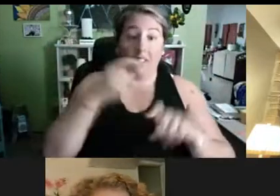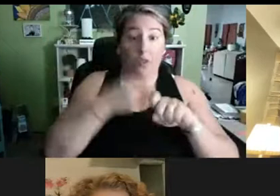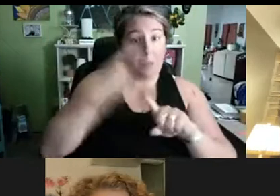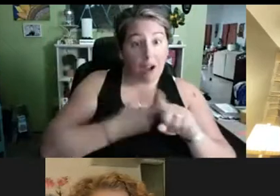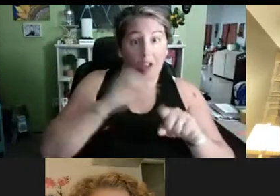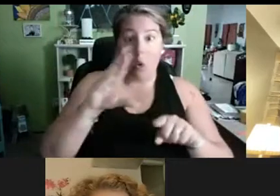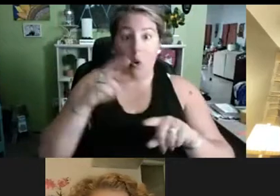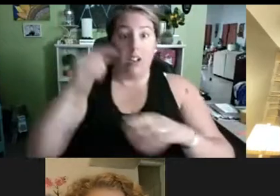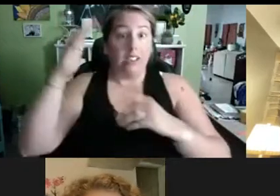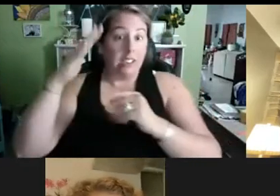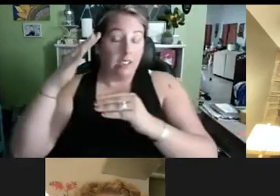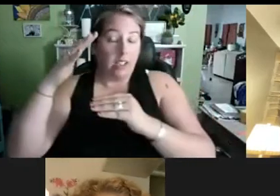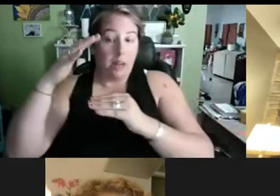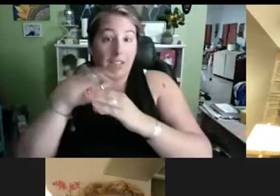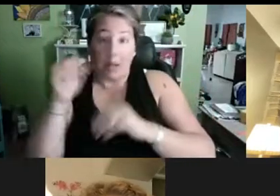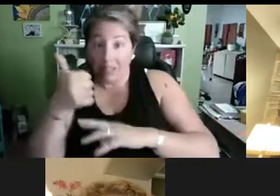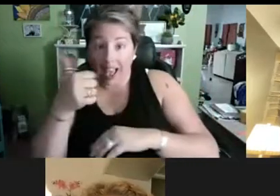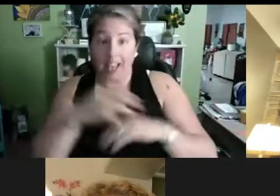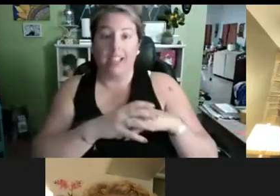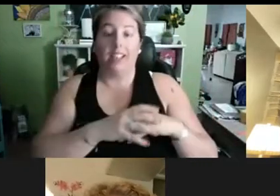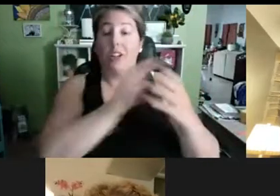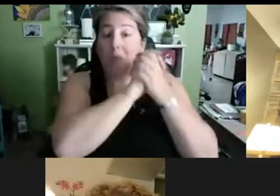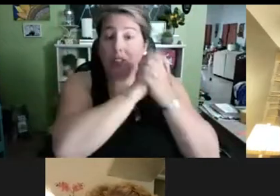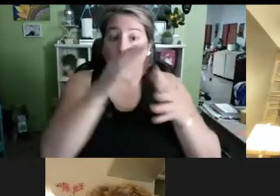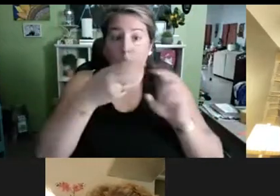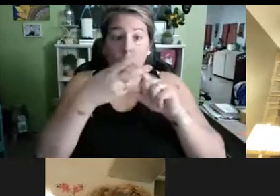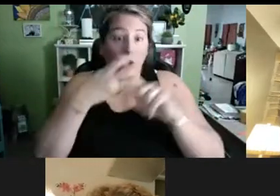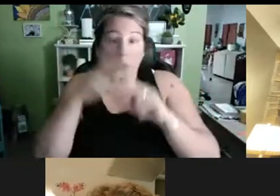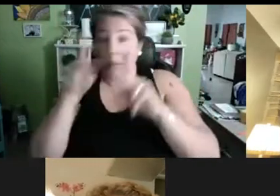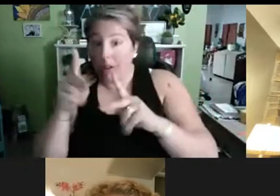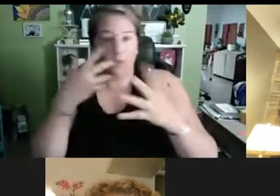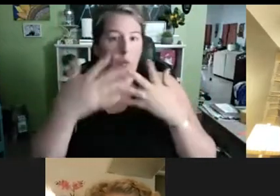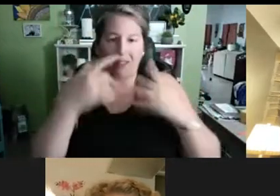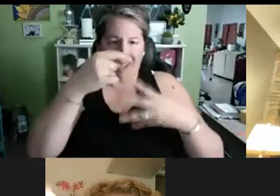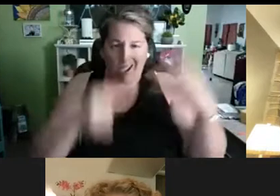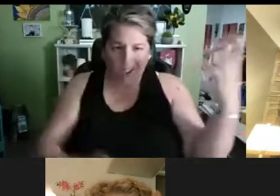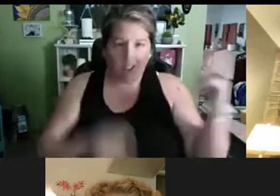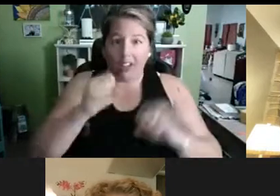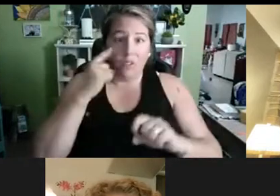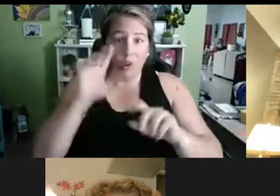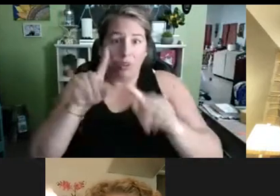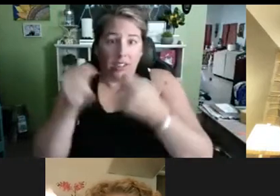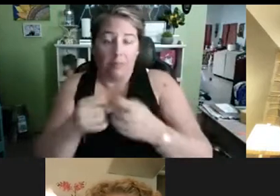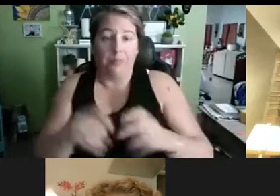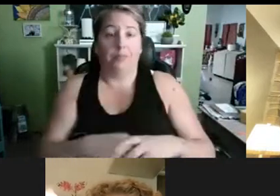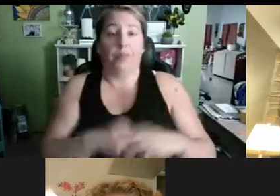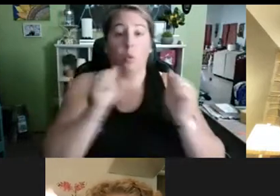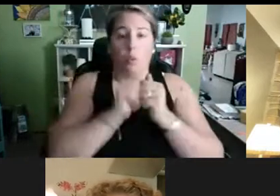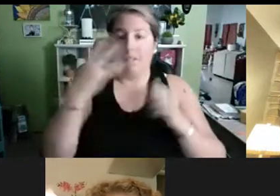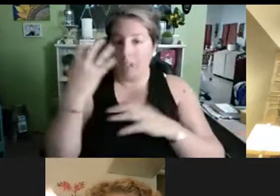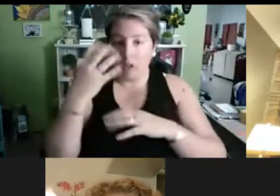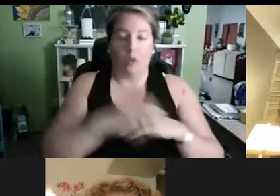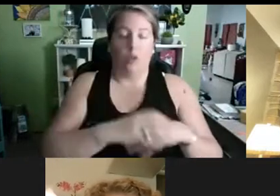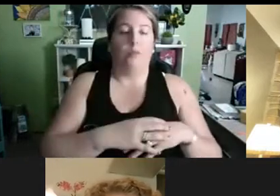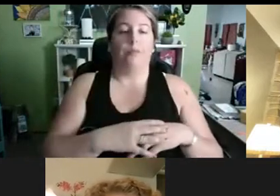10. Congratulations, you recruited somebody. Like you could have a blast with it. Your